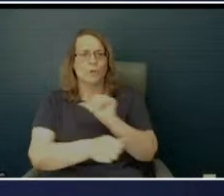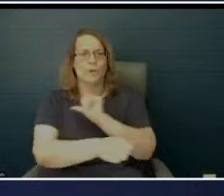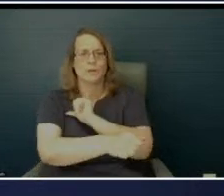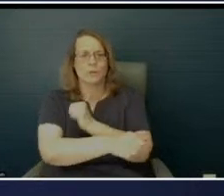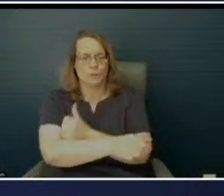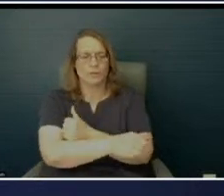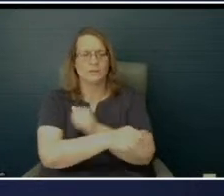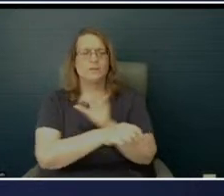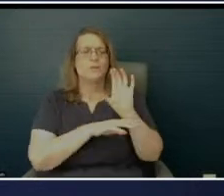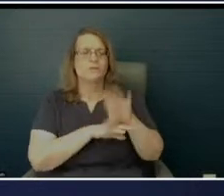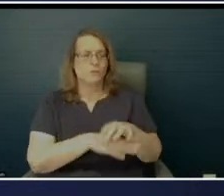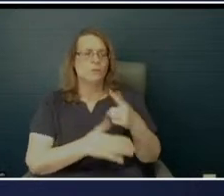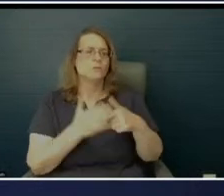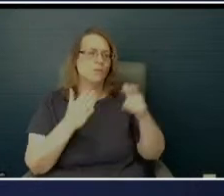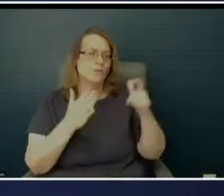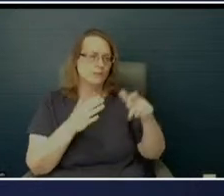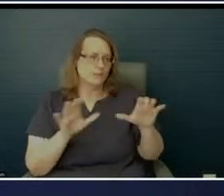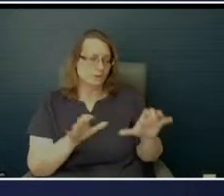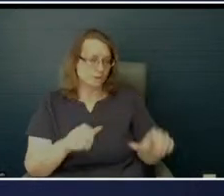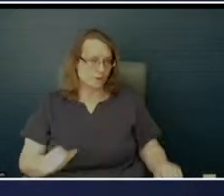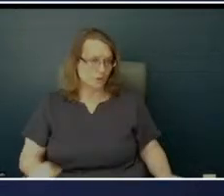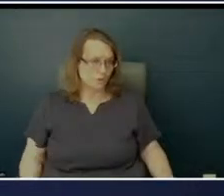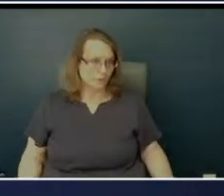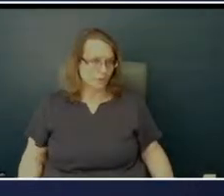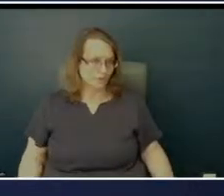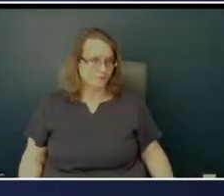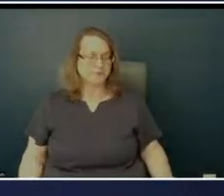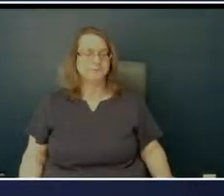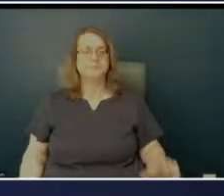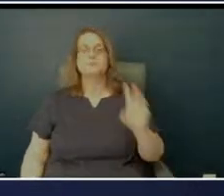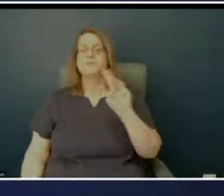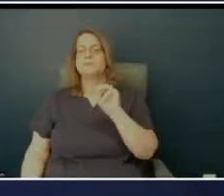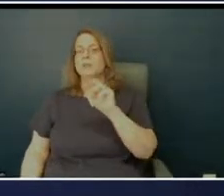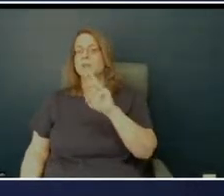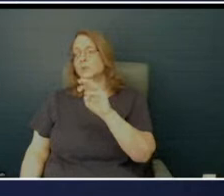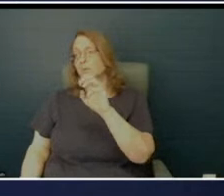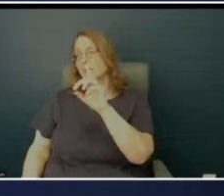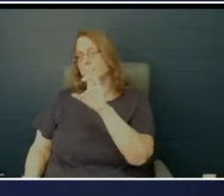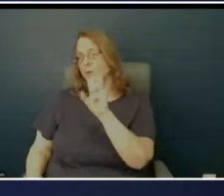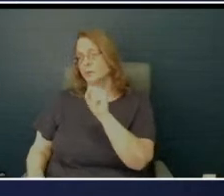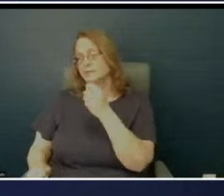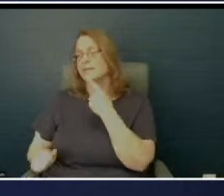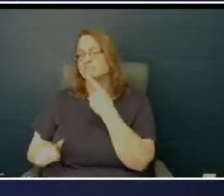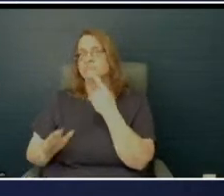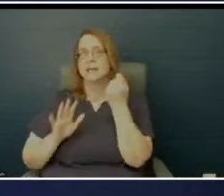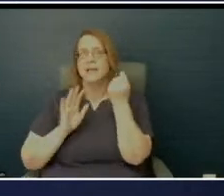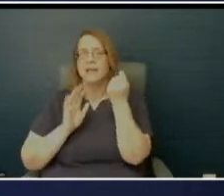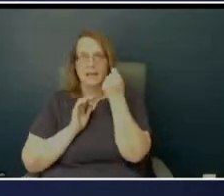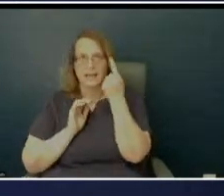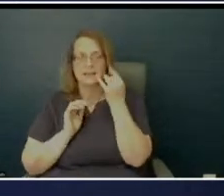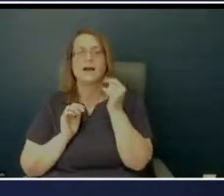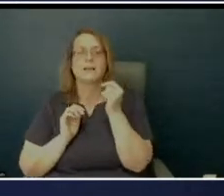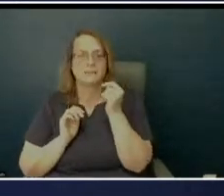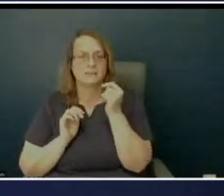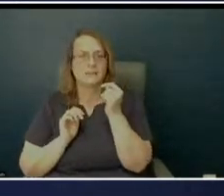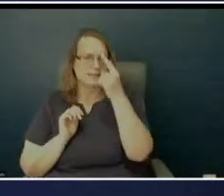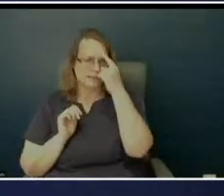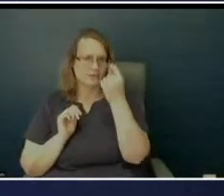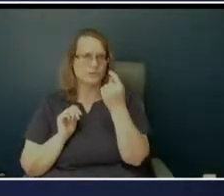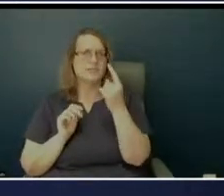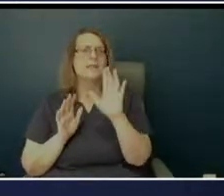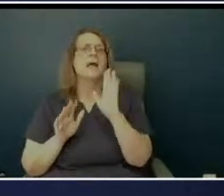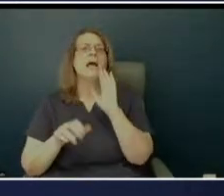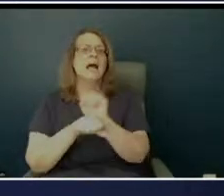done. Mr. Meadows responds with, I got it. I think I understand. Let me work on the